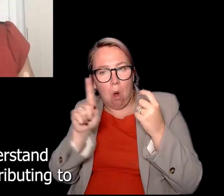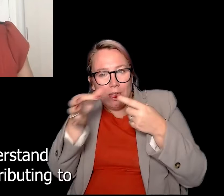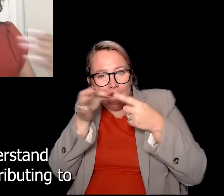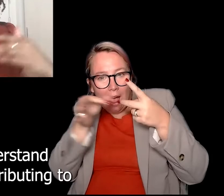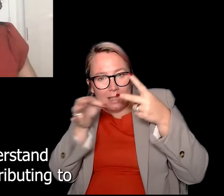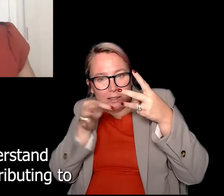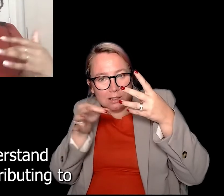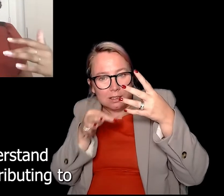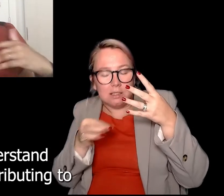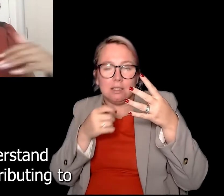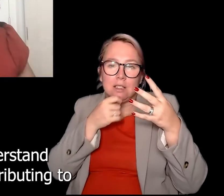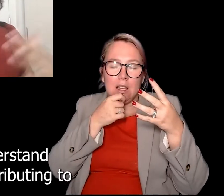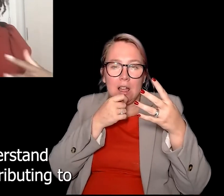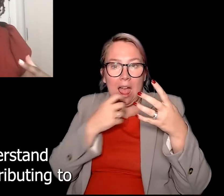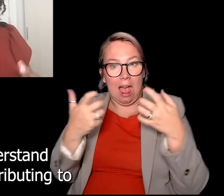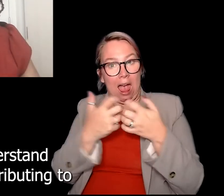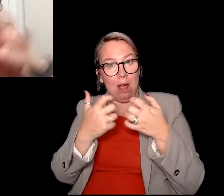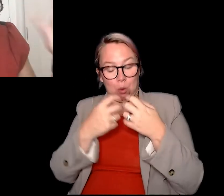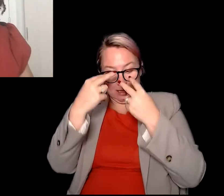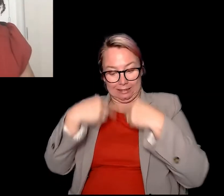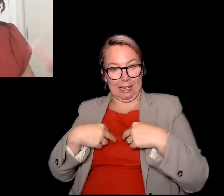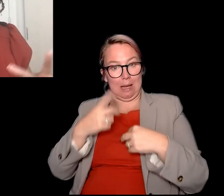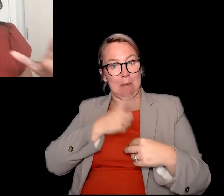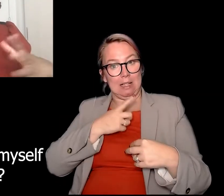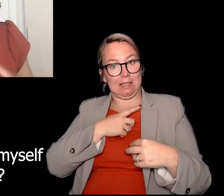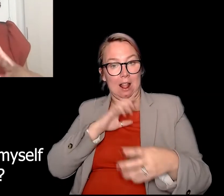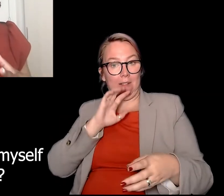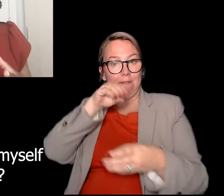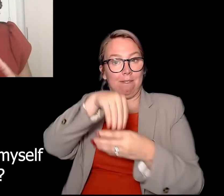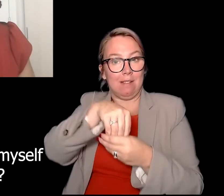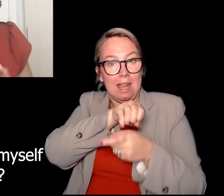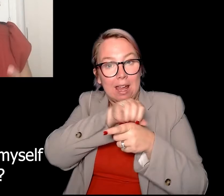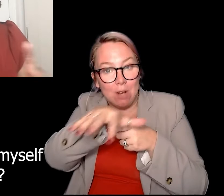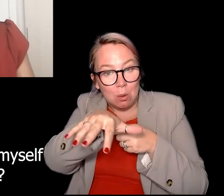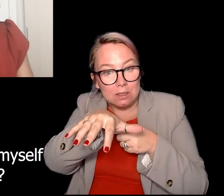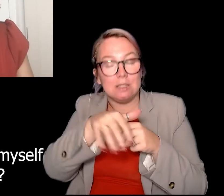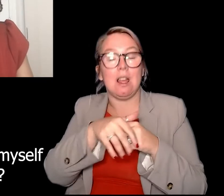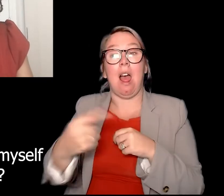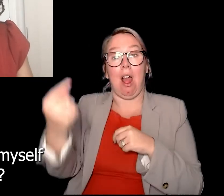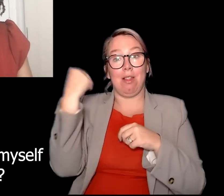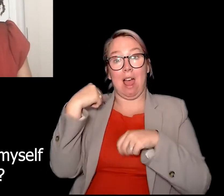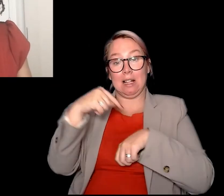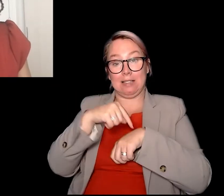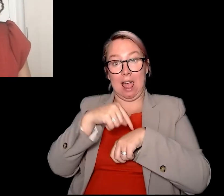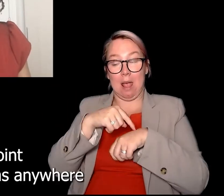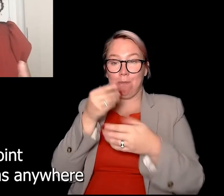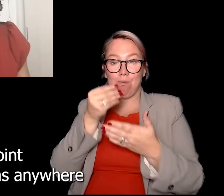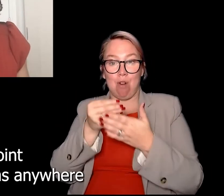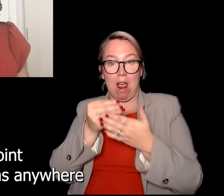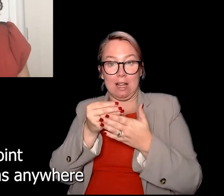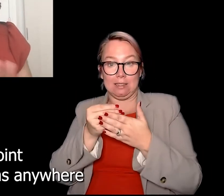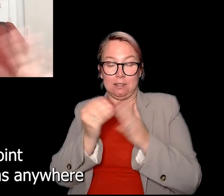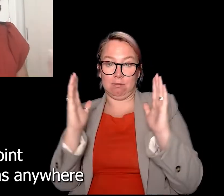have to understand what are the factors truly contributing to what's going on, and where do I really see myself kind of having that influence, right?